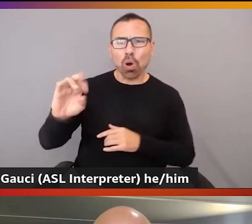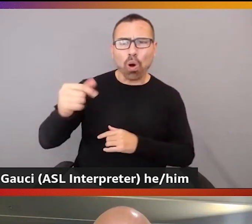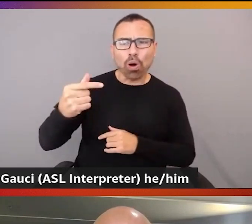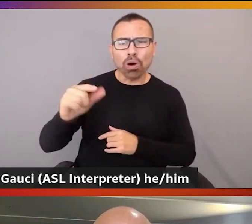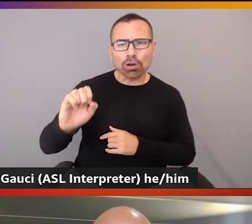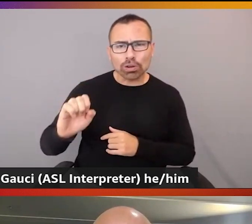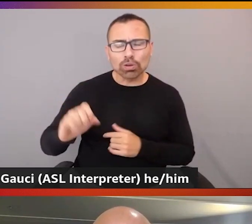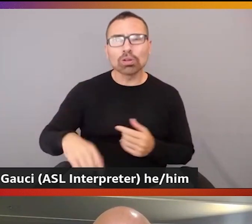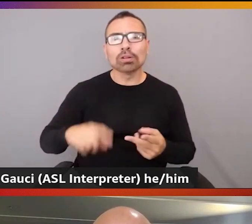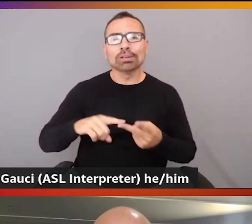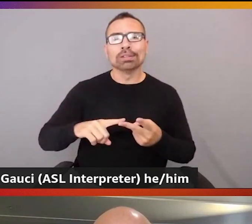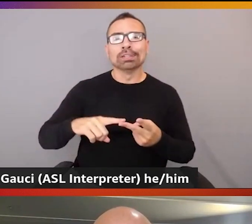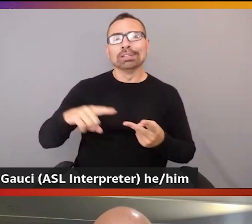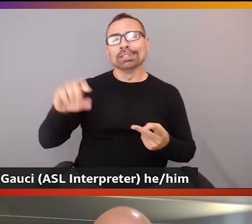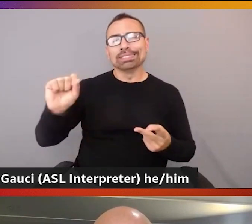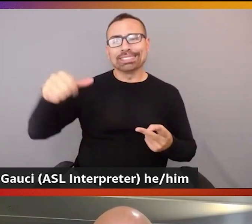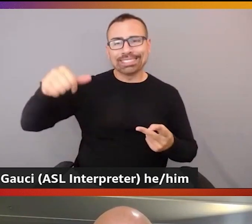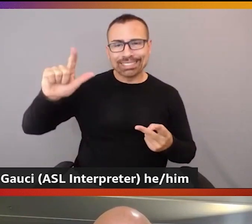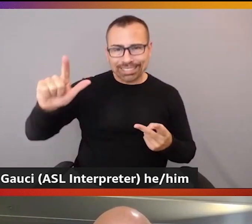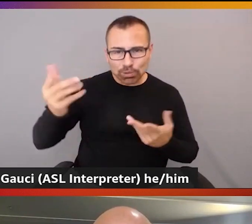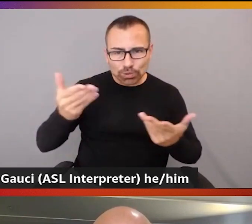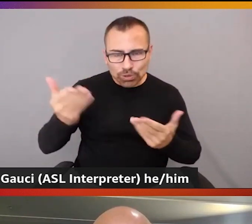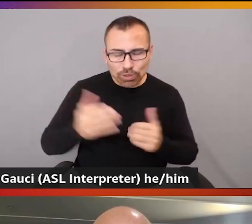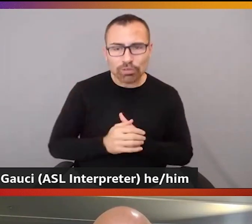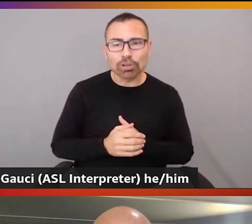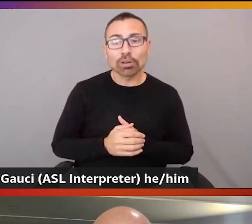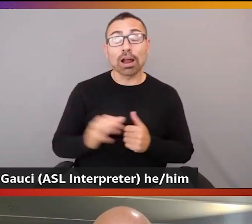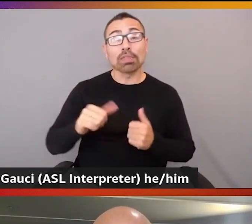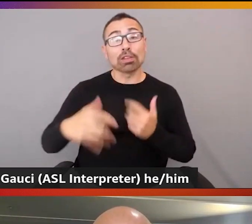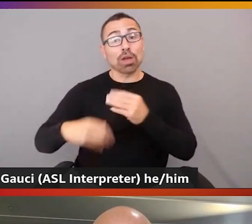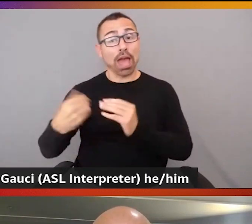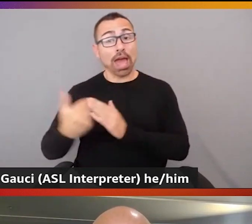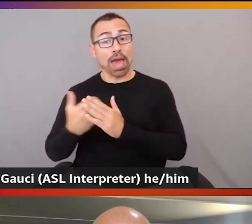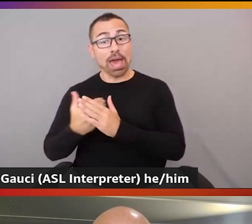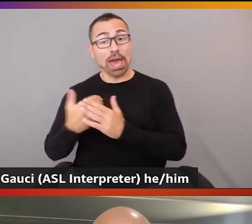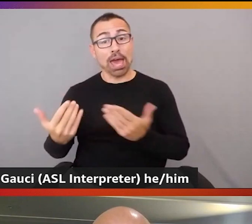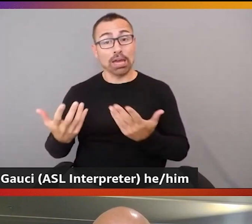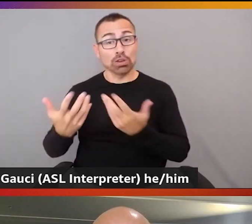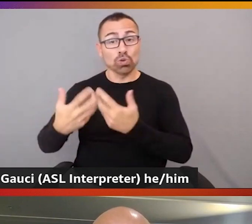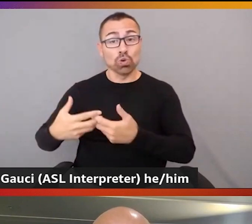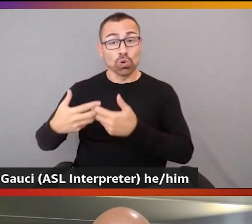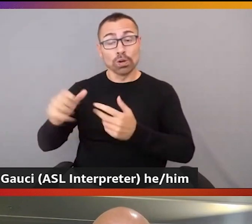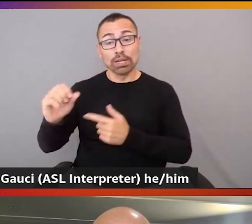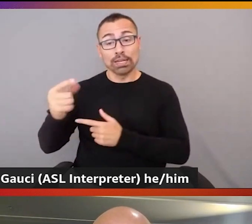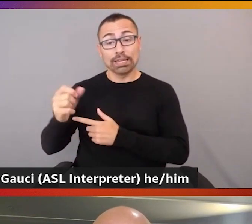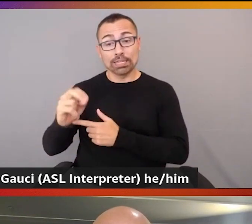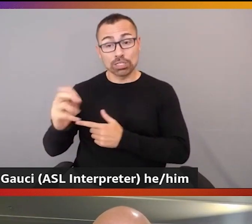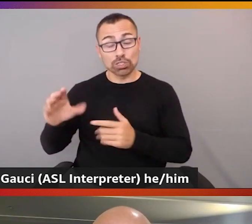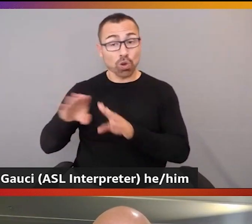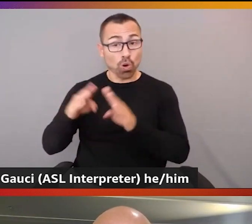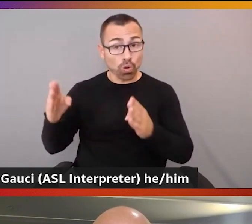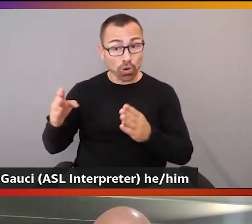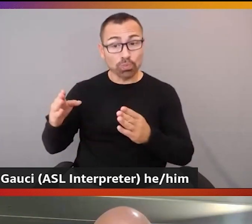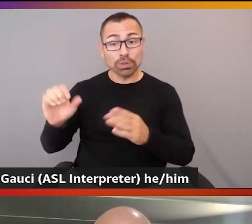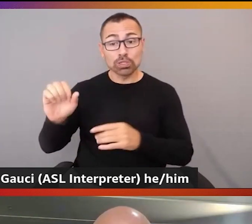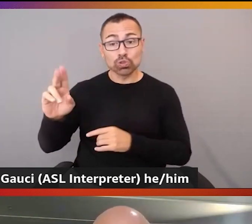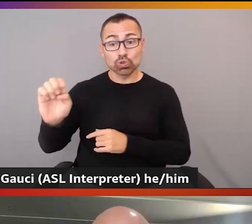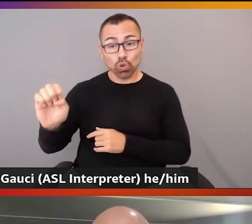then you've got to add in new engines, the open source platforms that have kept evolving and growing as time goes